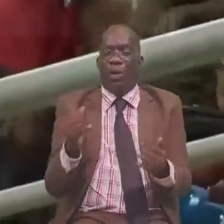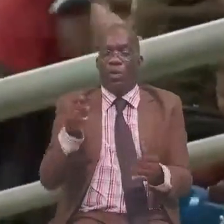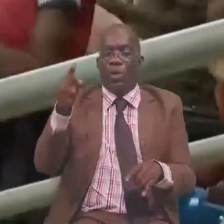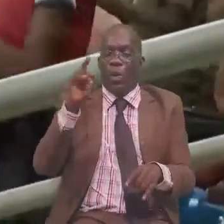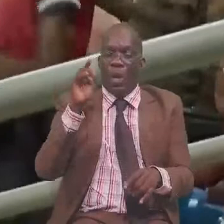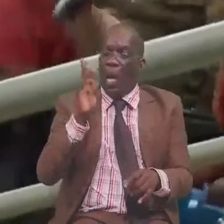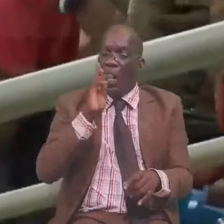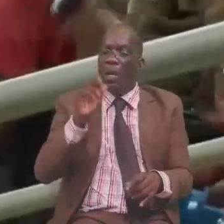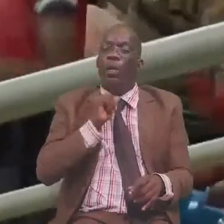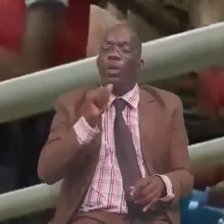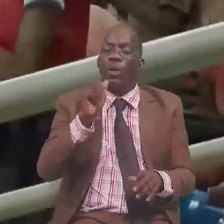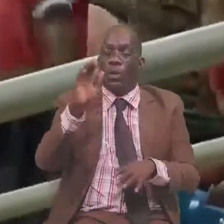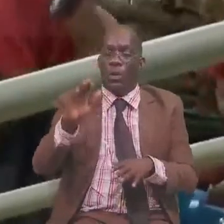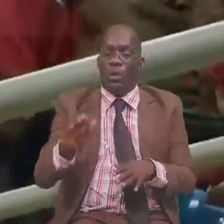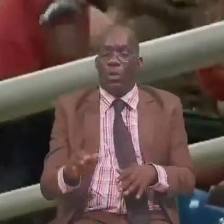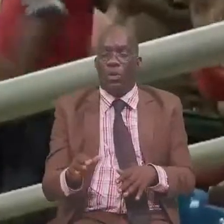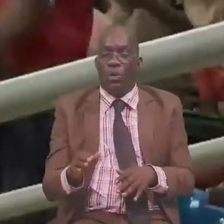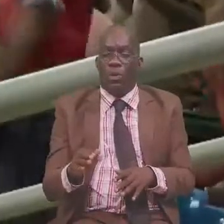here.